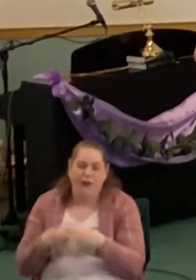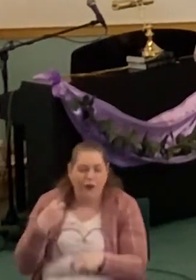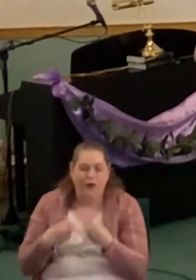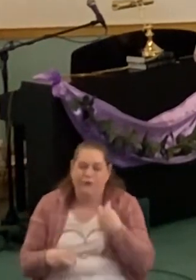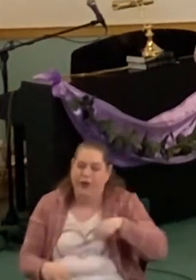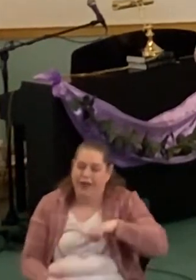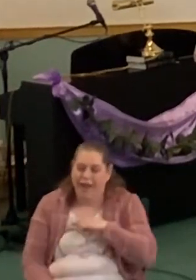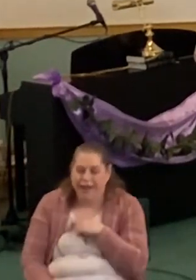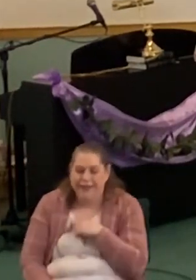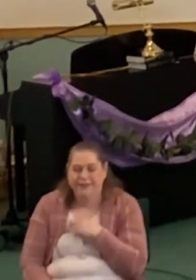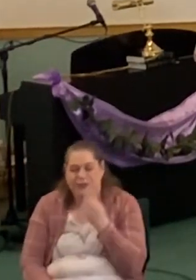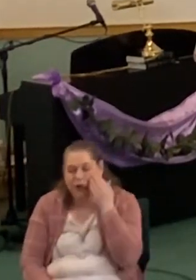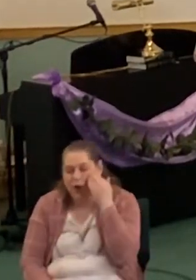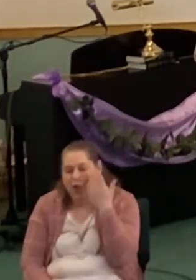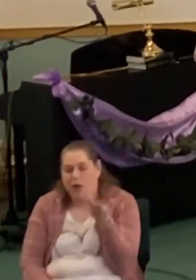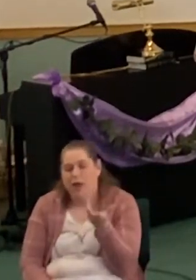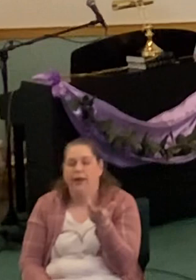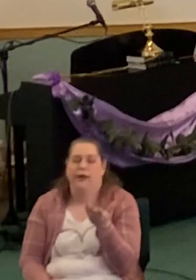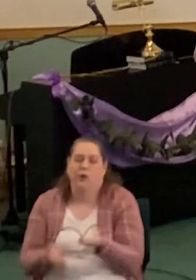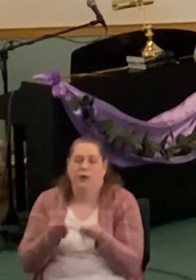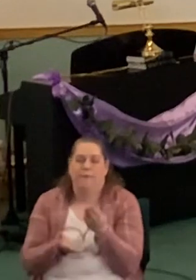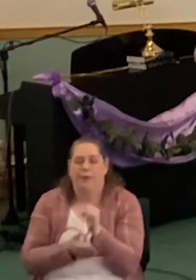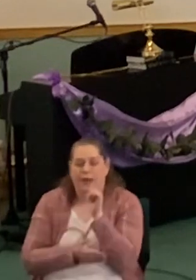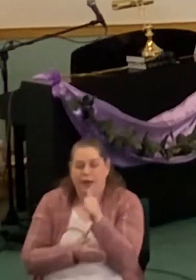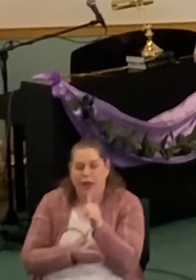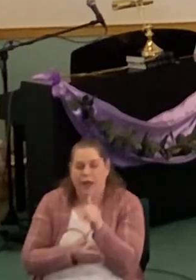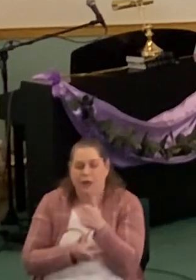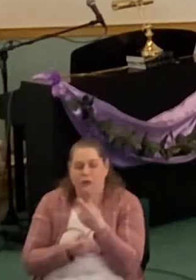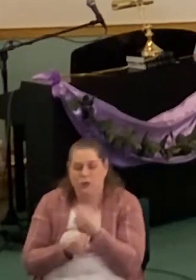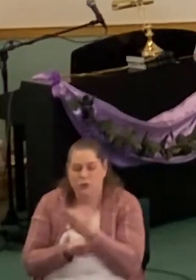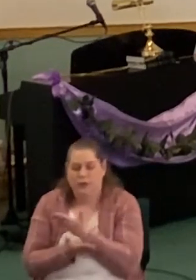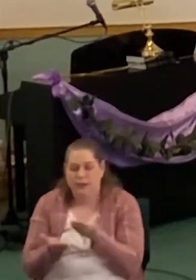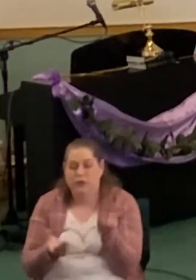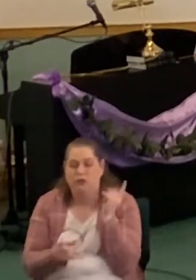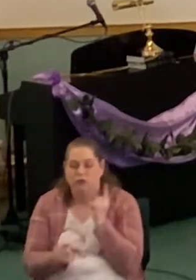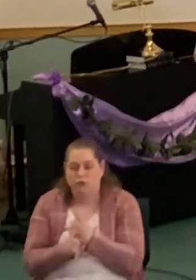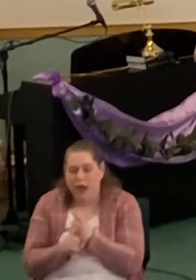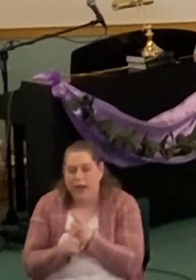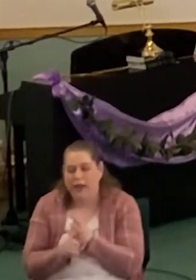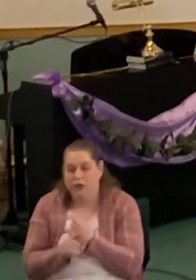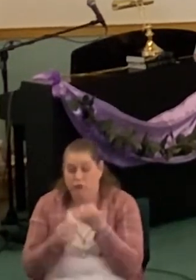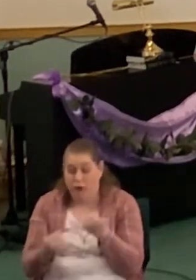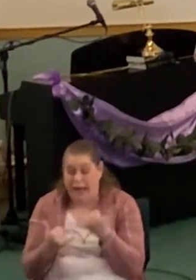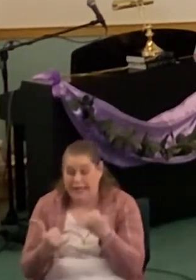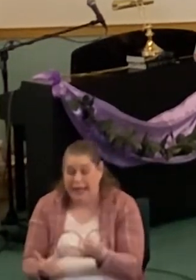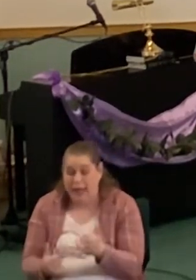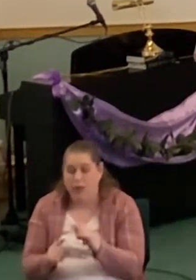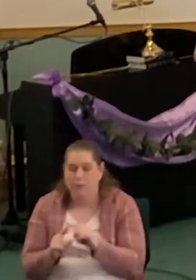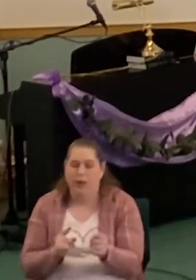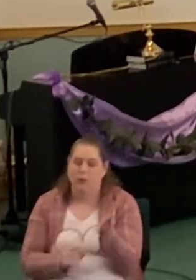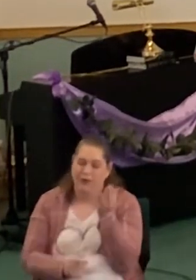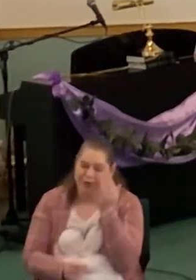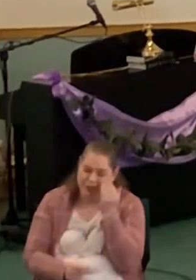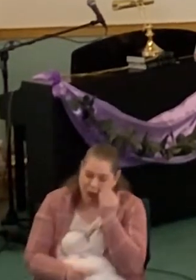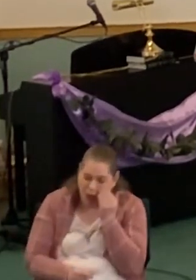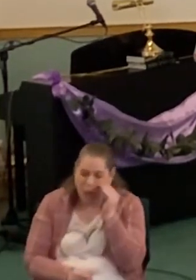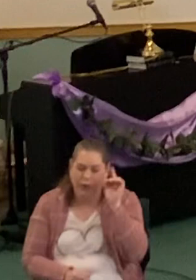we didn't do things right now correctly, but God, we know that you love us and you care for